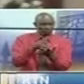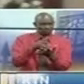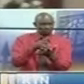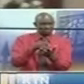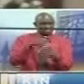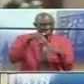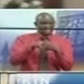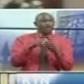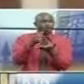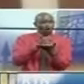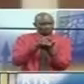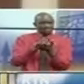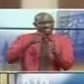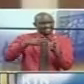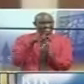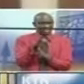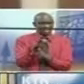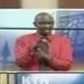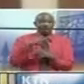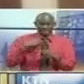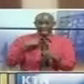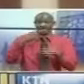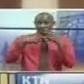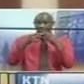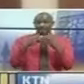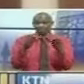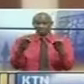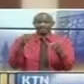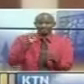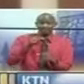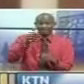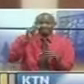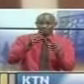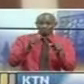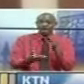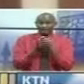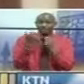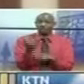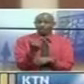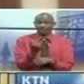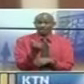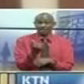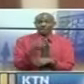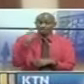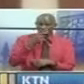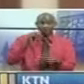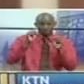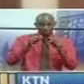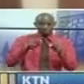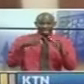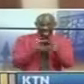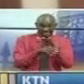the coffee industry. We are developing products that can be able to help youth who would be able to